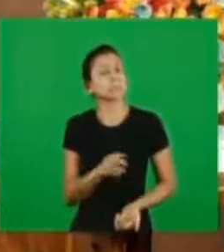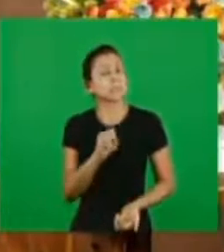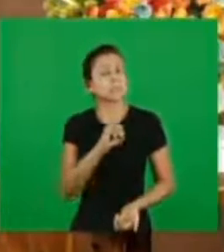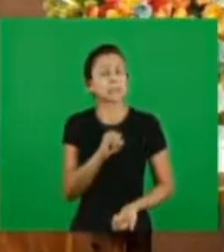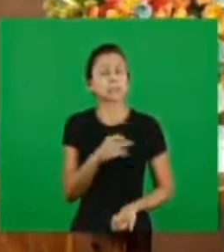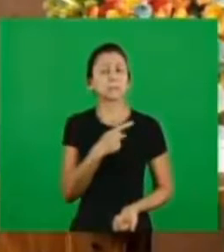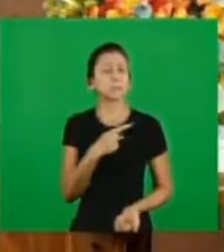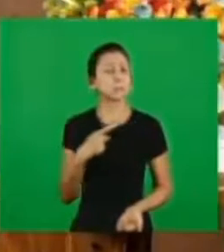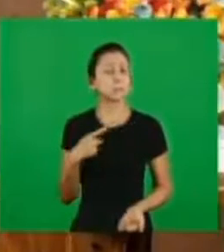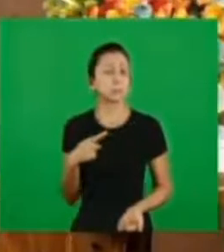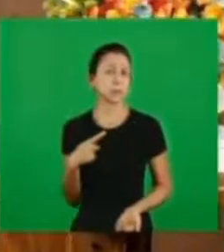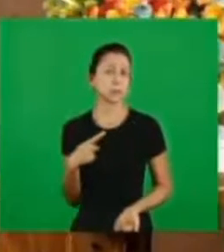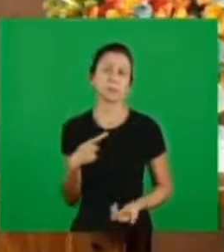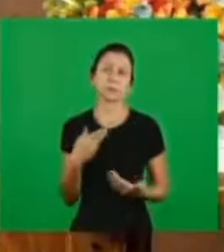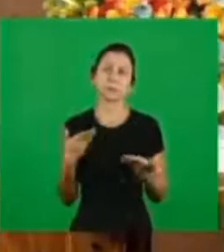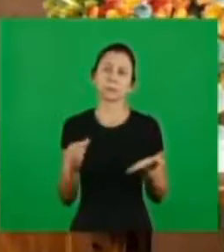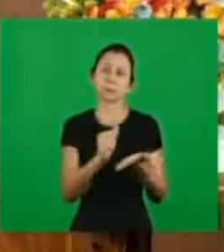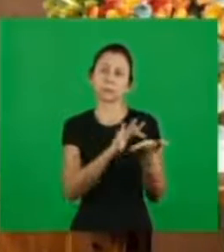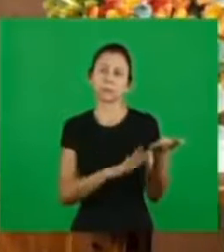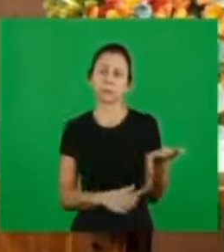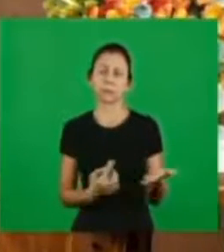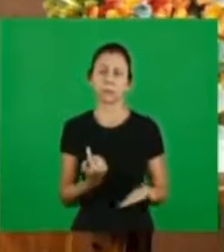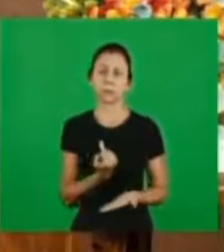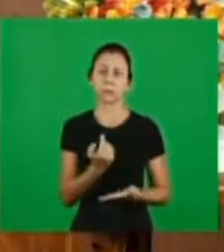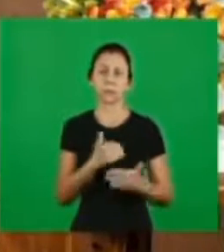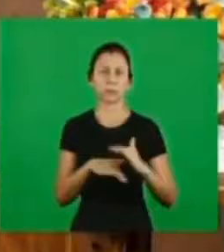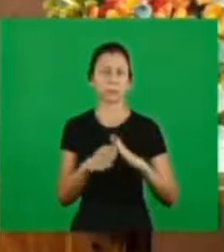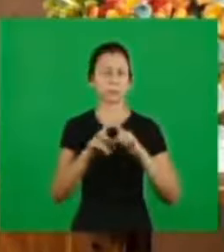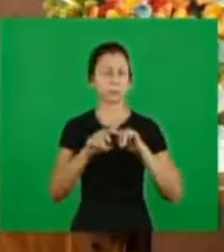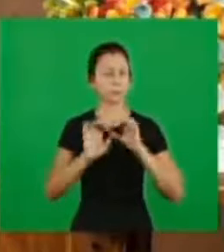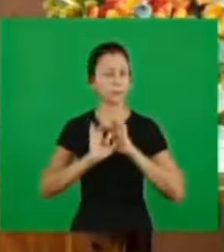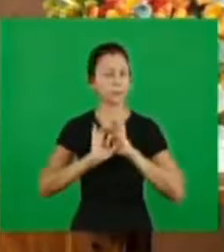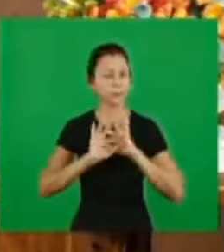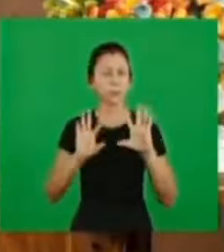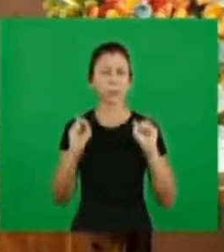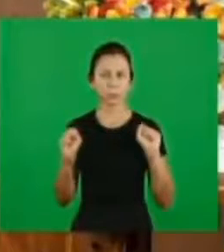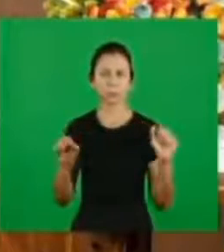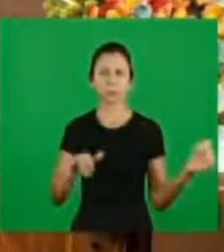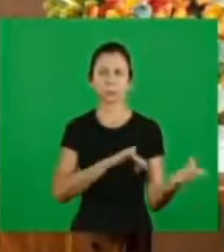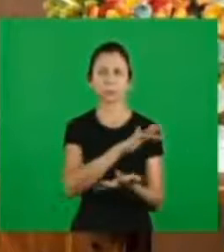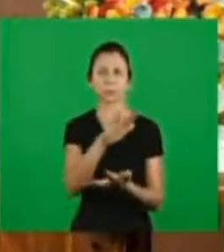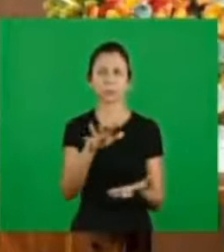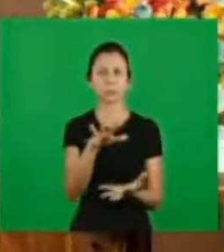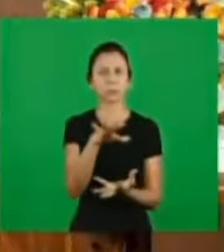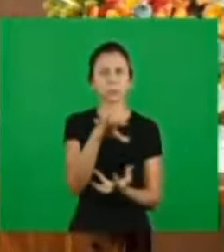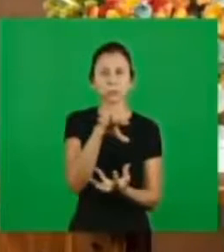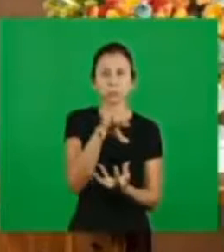that want to do the work alone with the church, they can